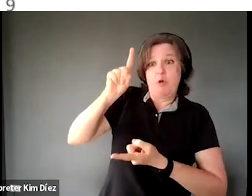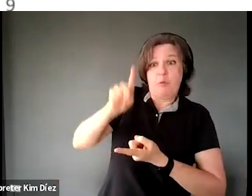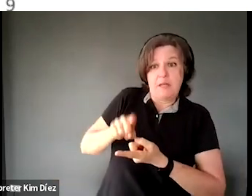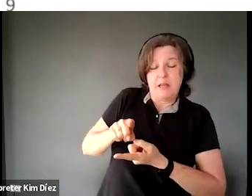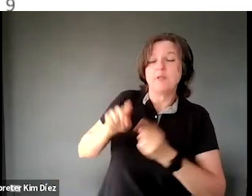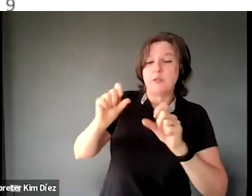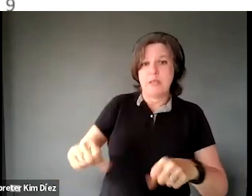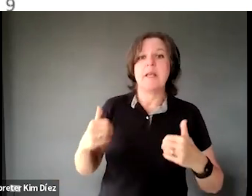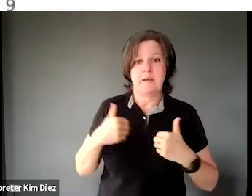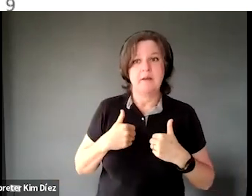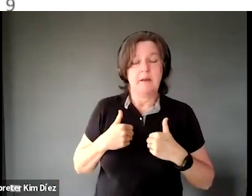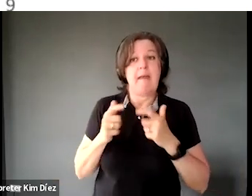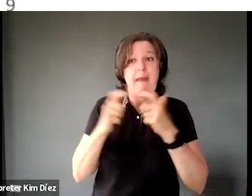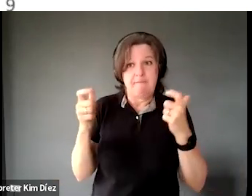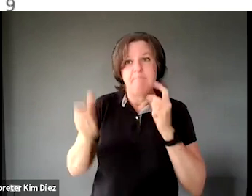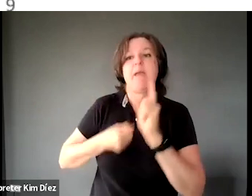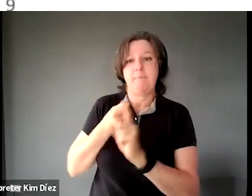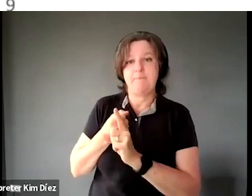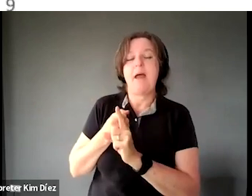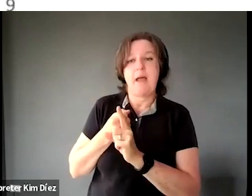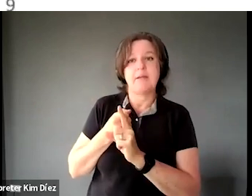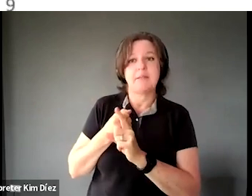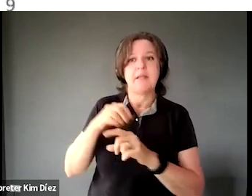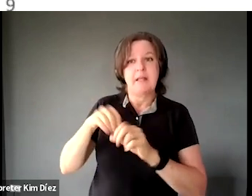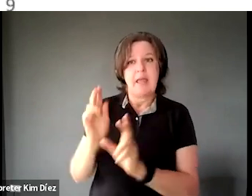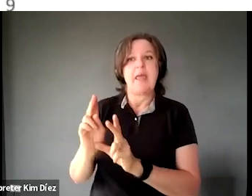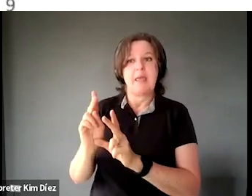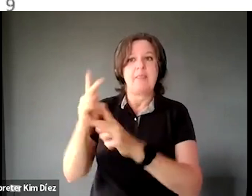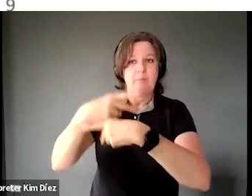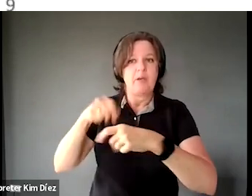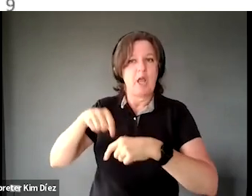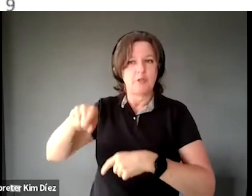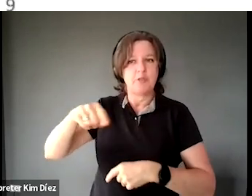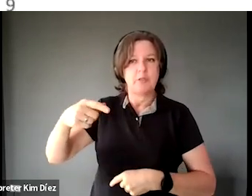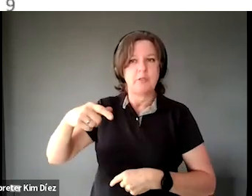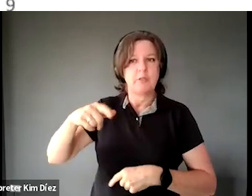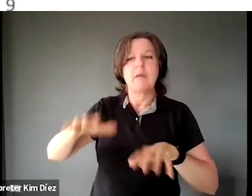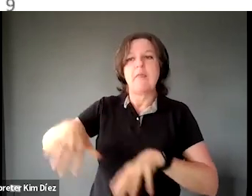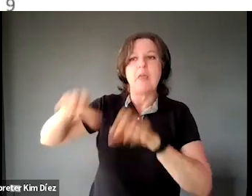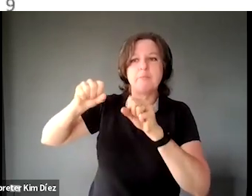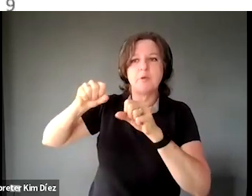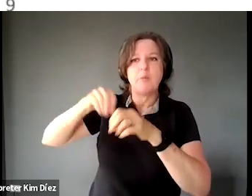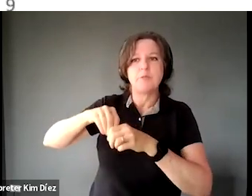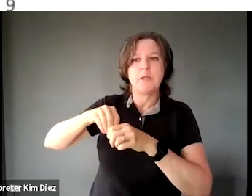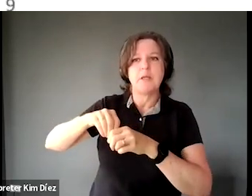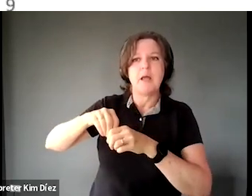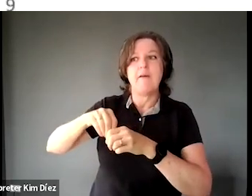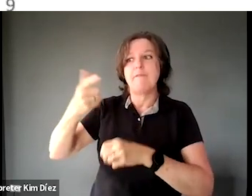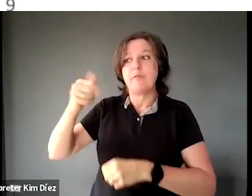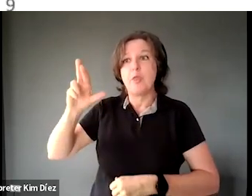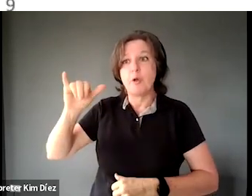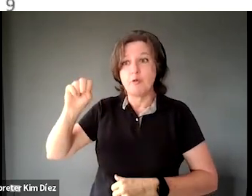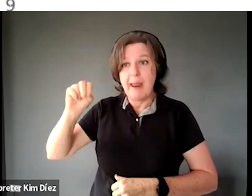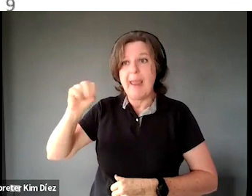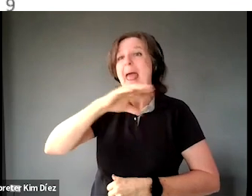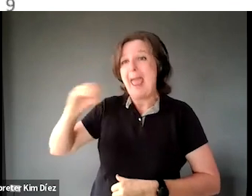But this temporary reduction could have a significant positive impact in the absorption of cadmium at the bean